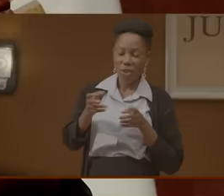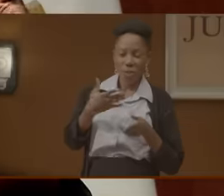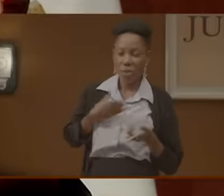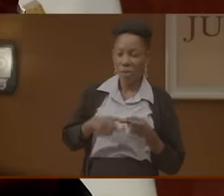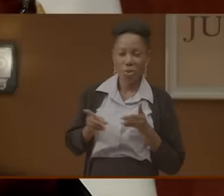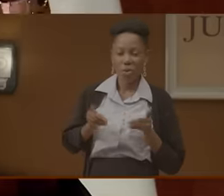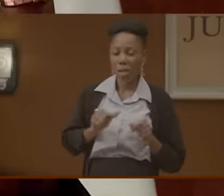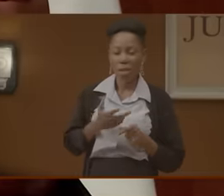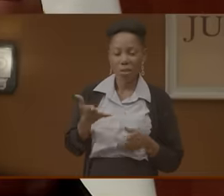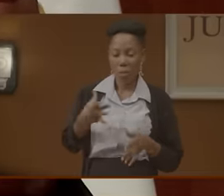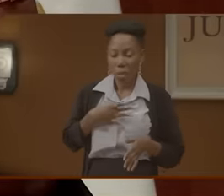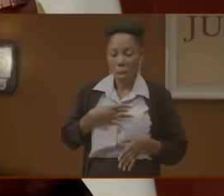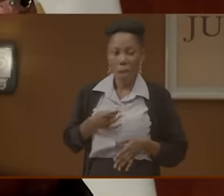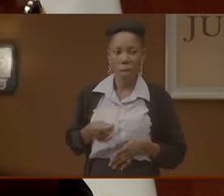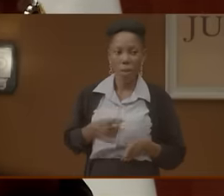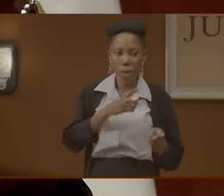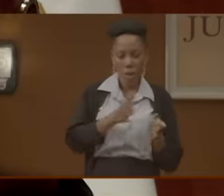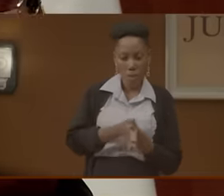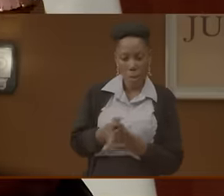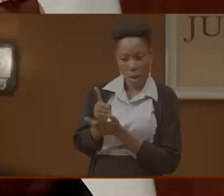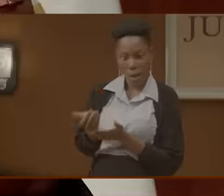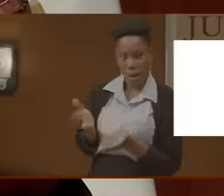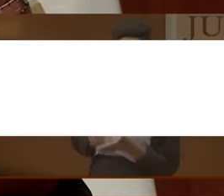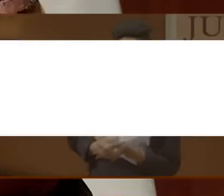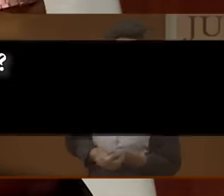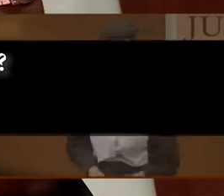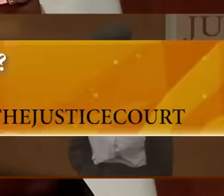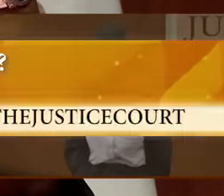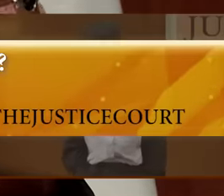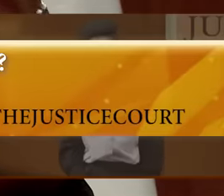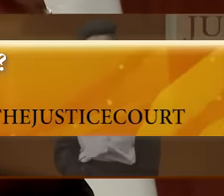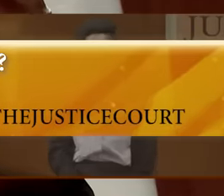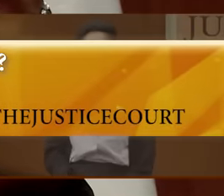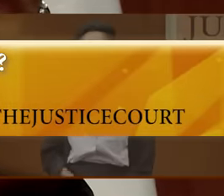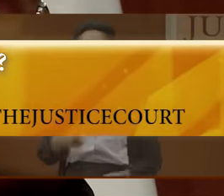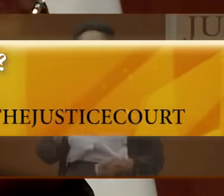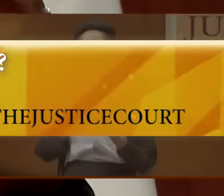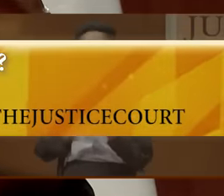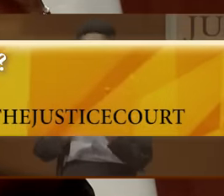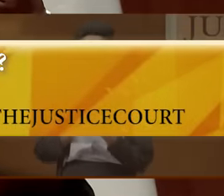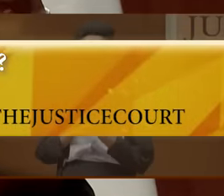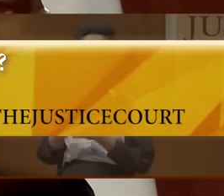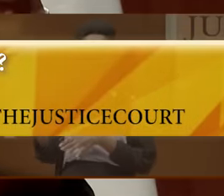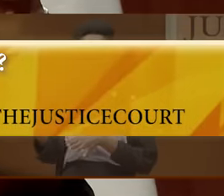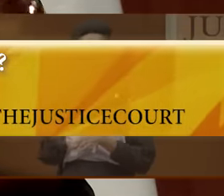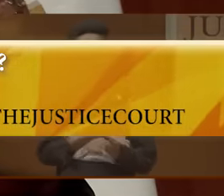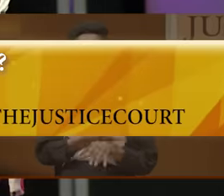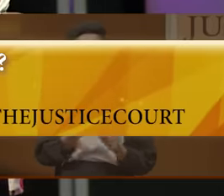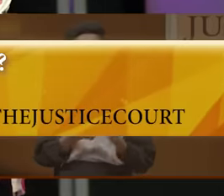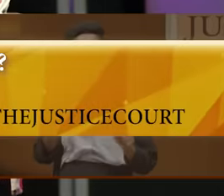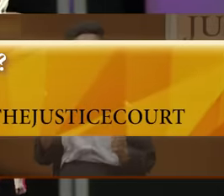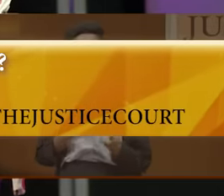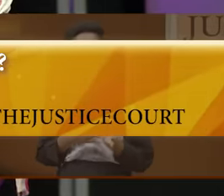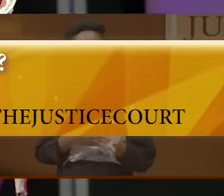me ask you one question. And I've asked that before. I'm repeating it. Have they sent the children home from school? That time, he